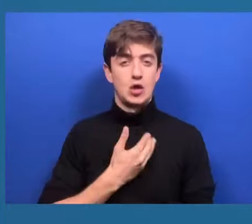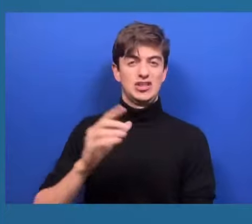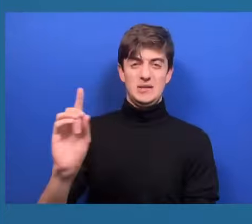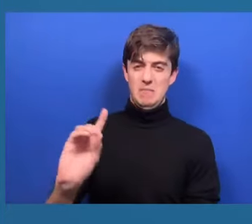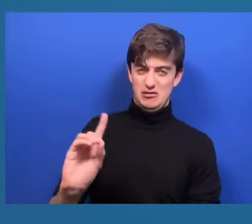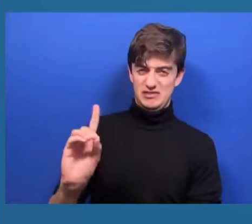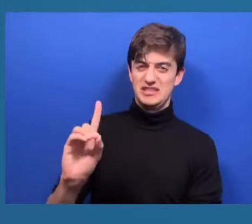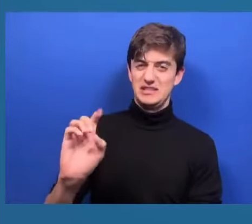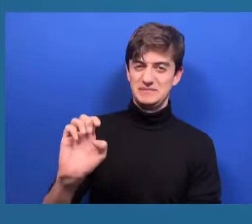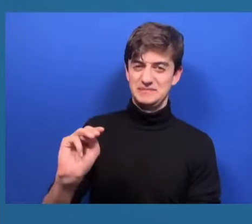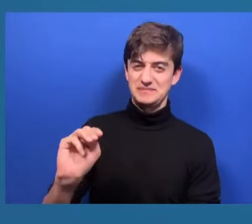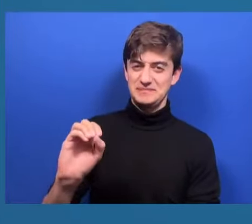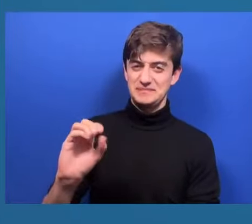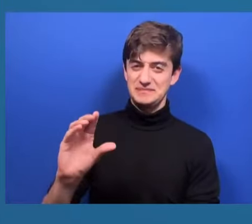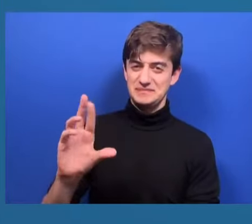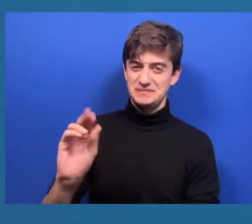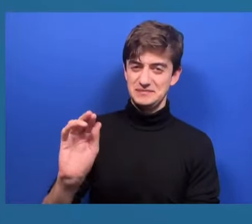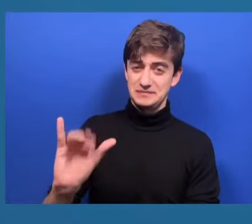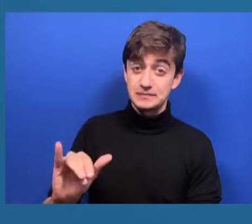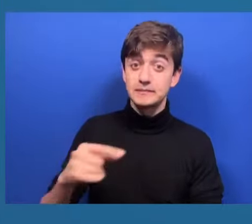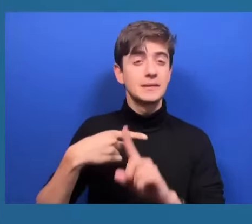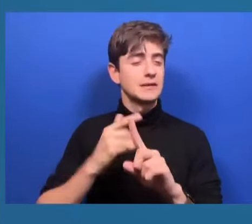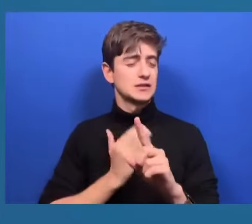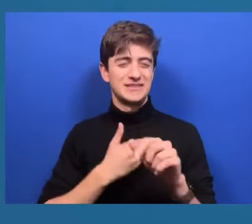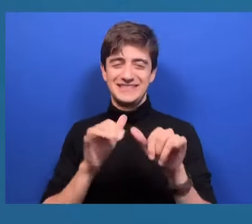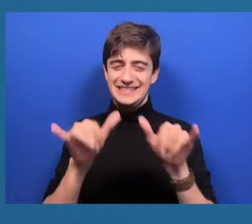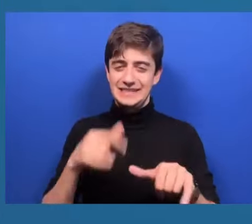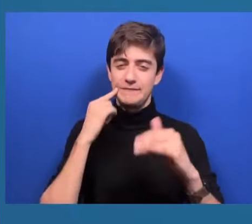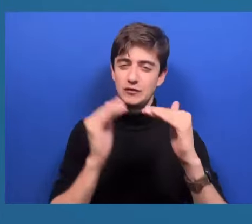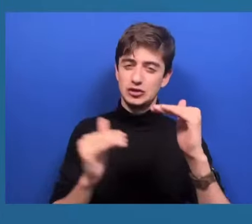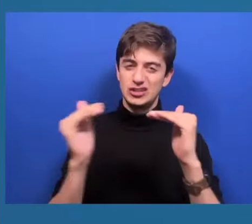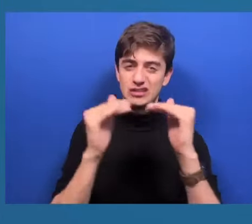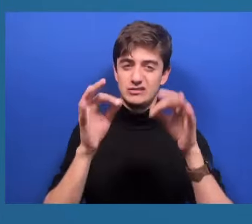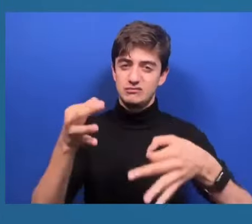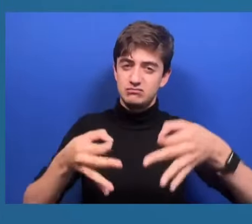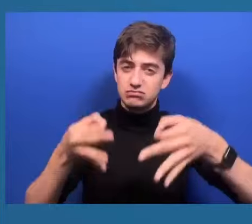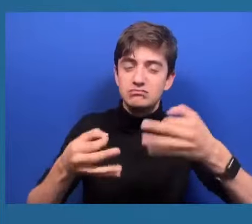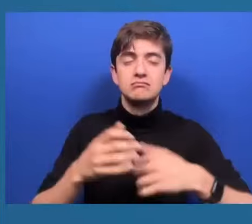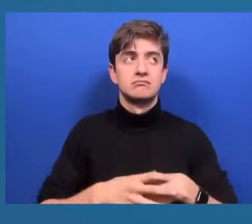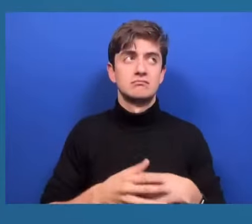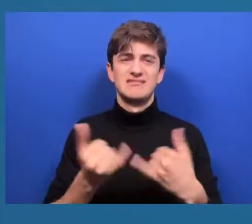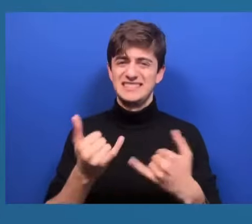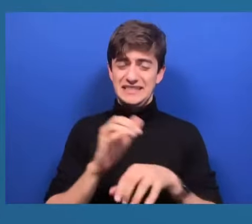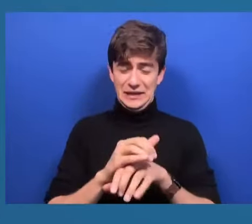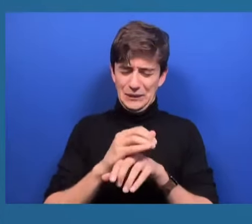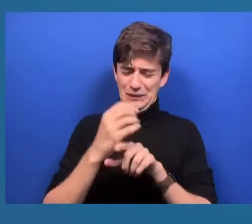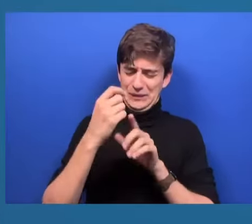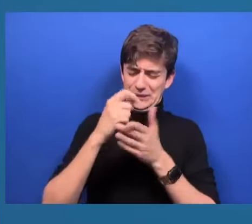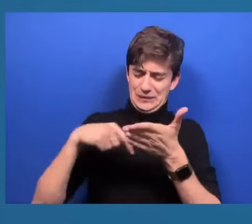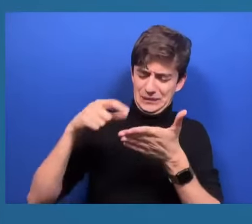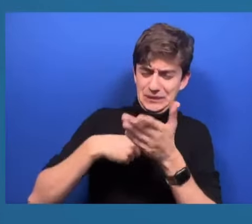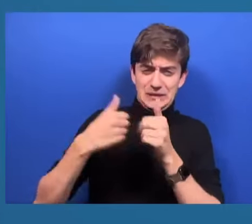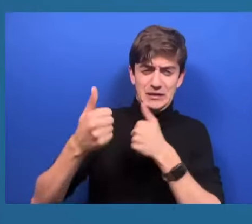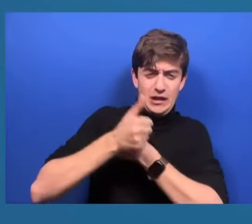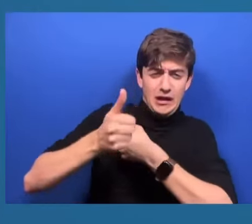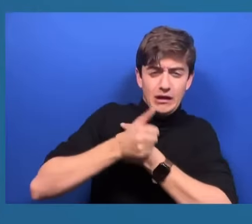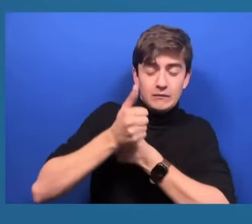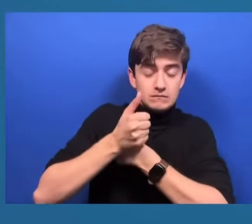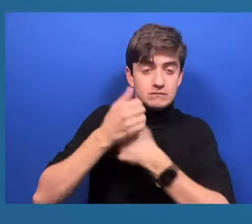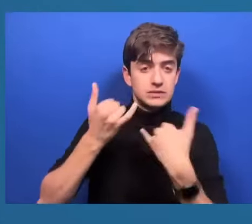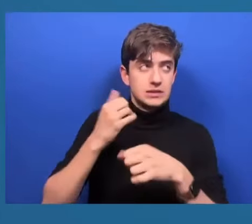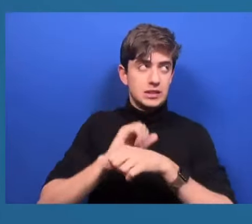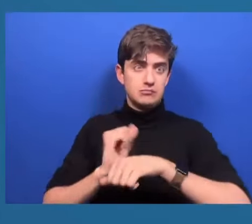of justice. So tonight it is under attack. But we stand tonight in solidarity with